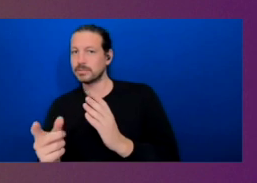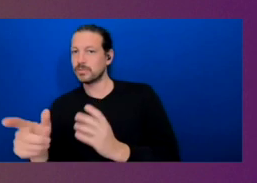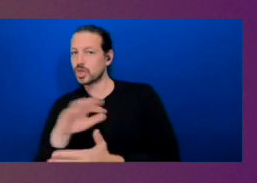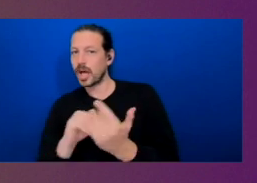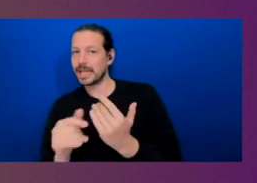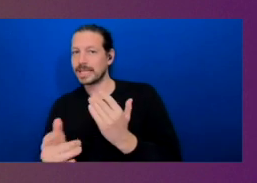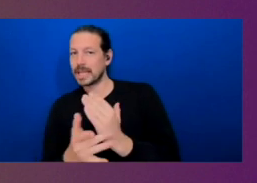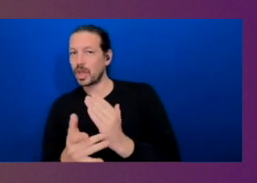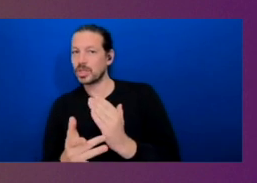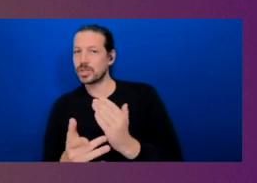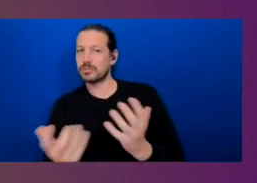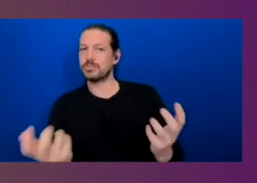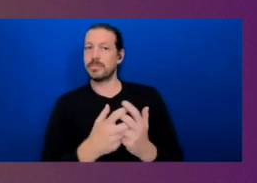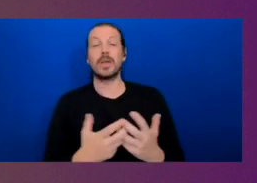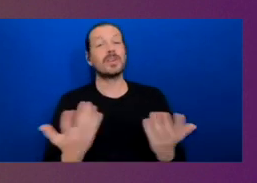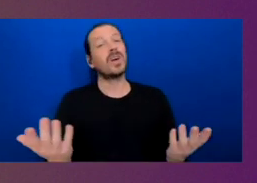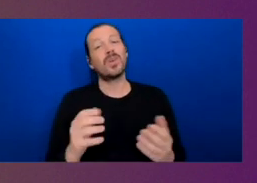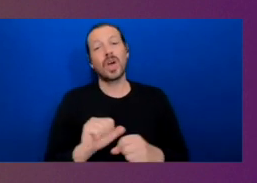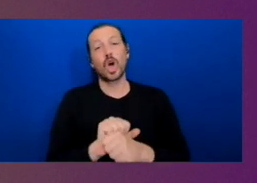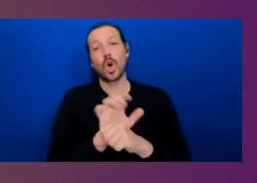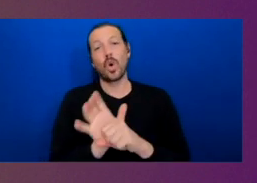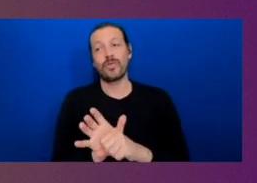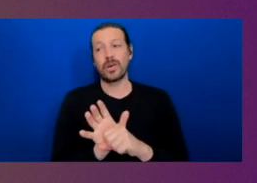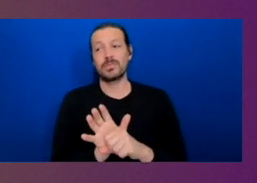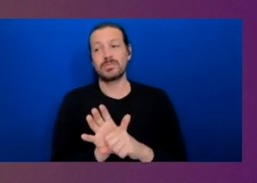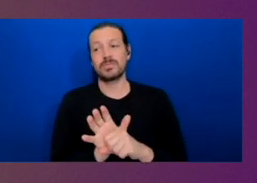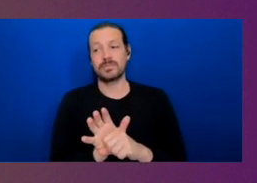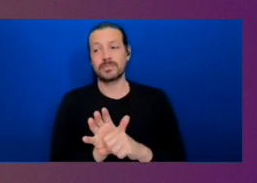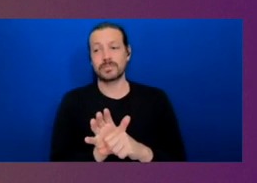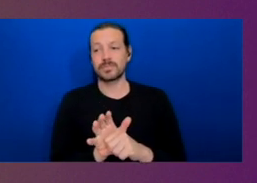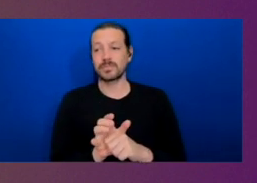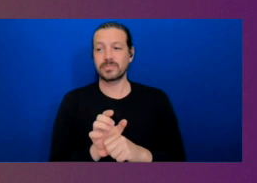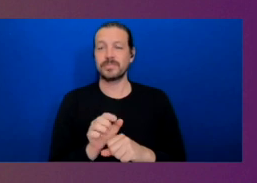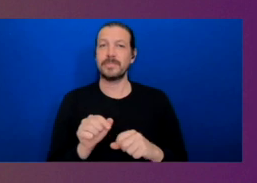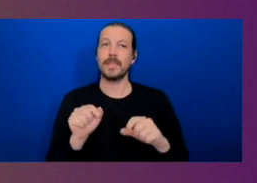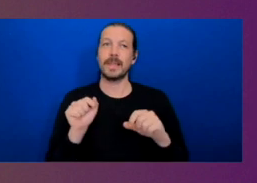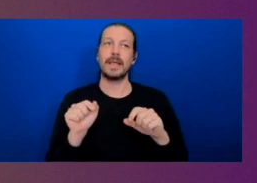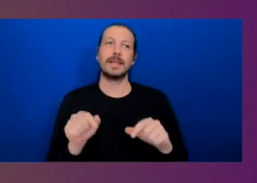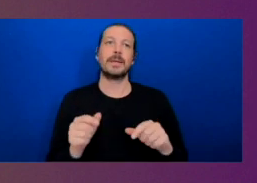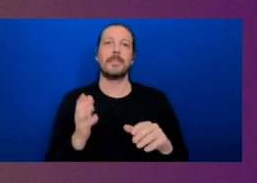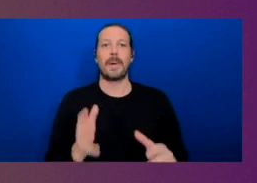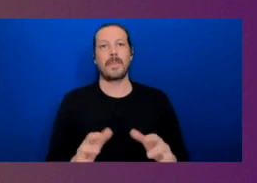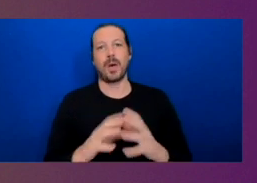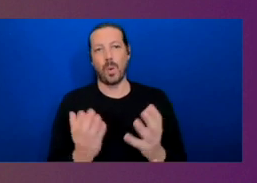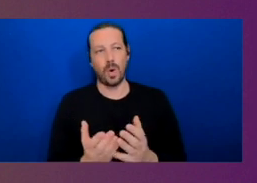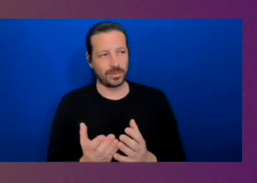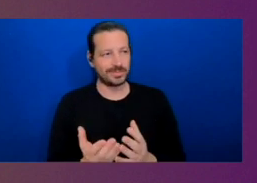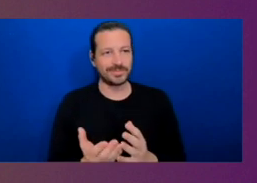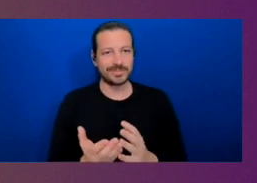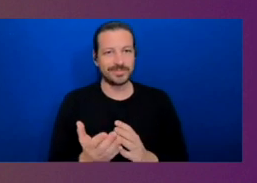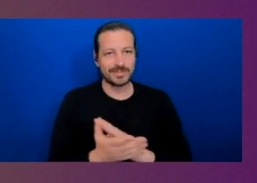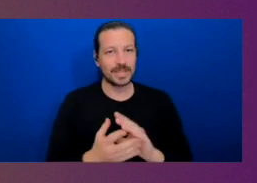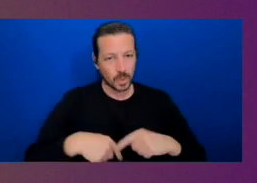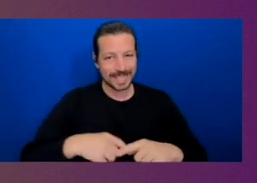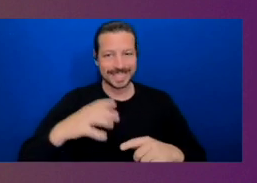taking a moment like COVID and this world we're in, where we have to do things differently,